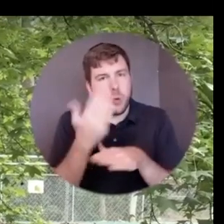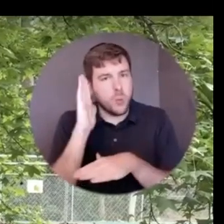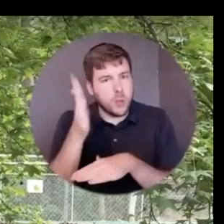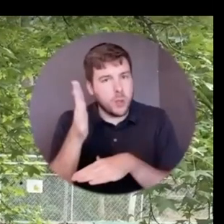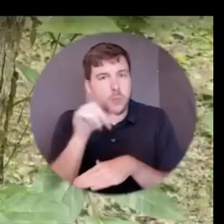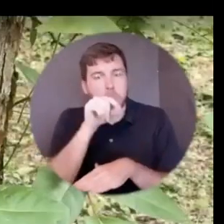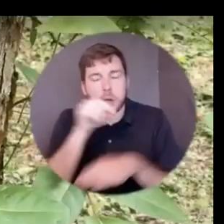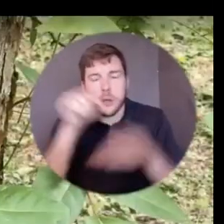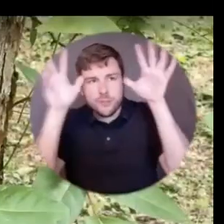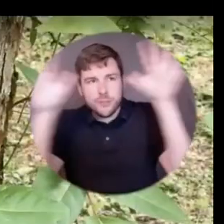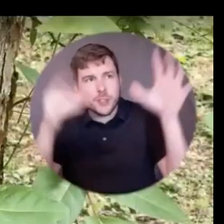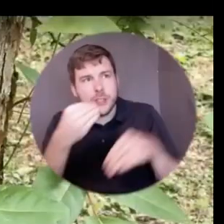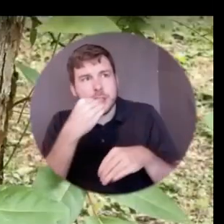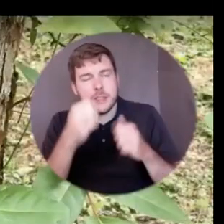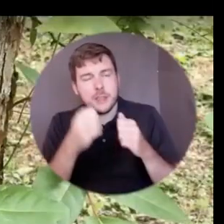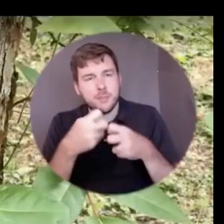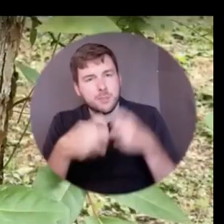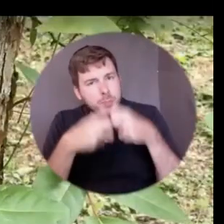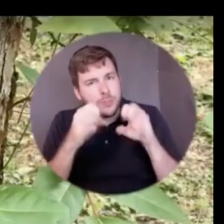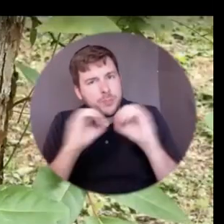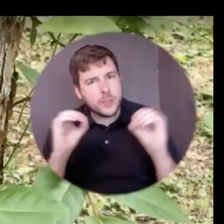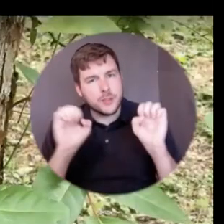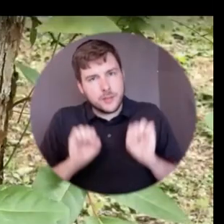any reaction to.